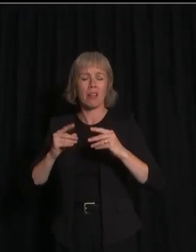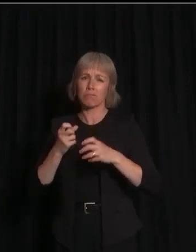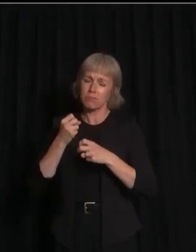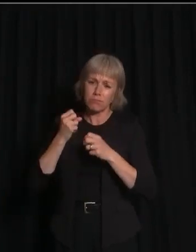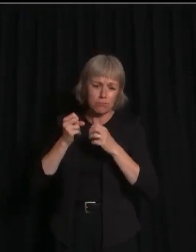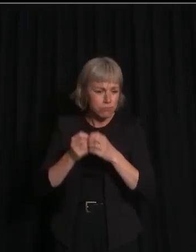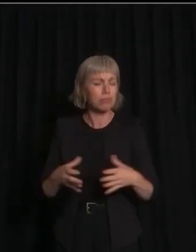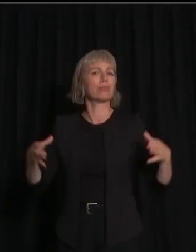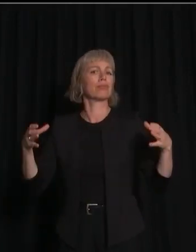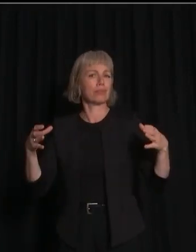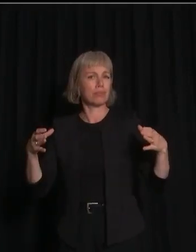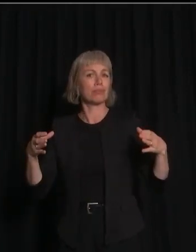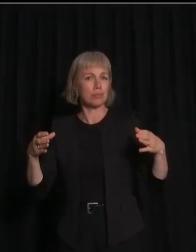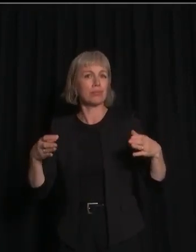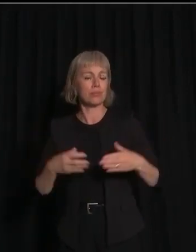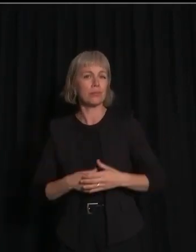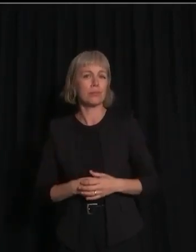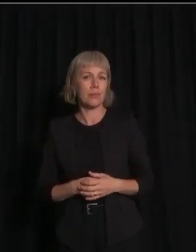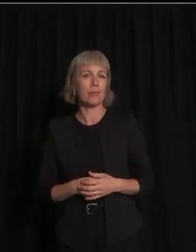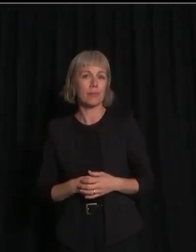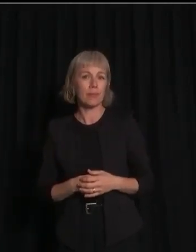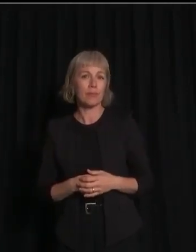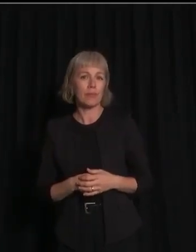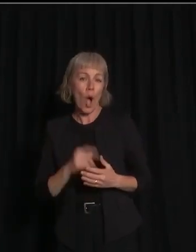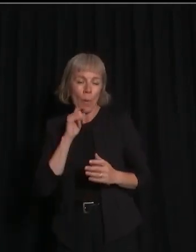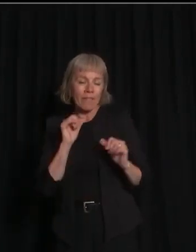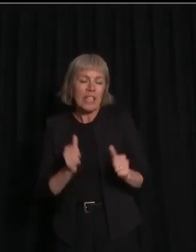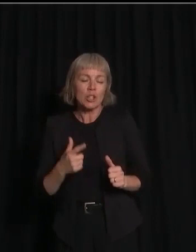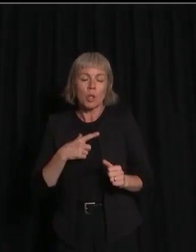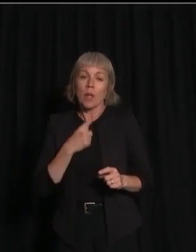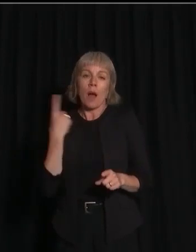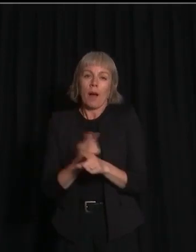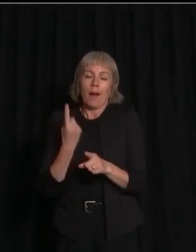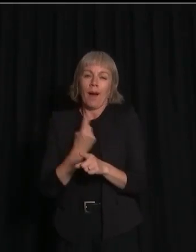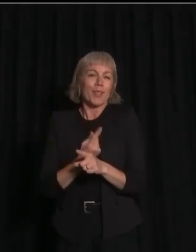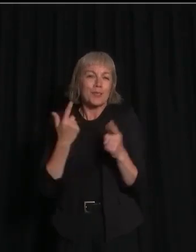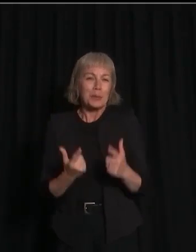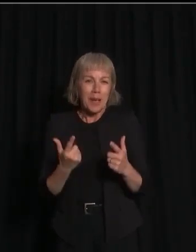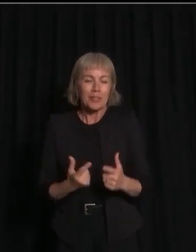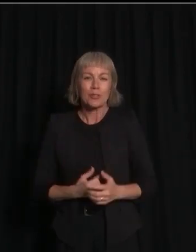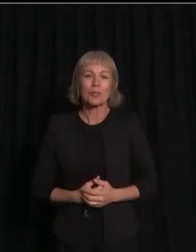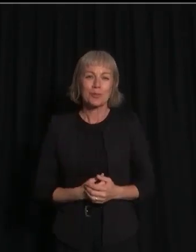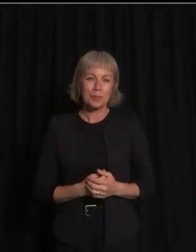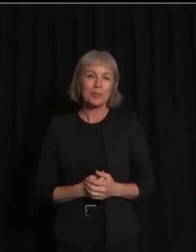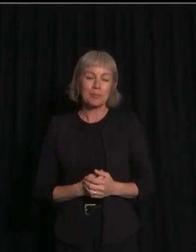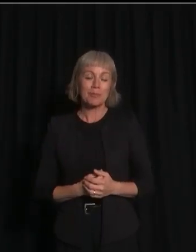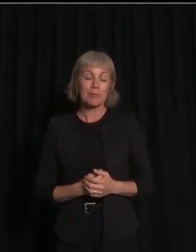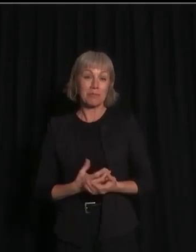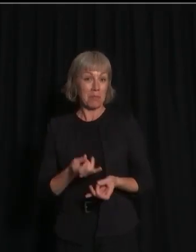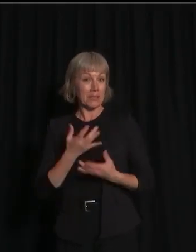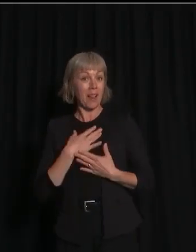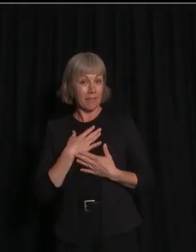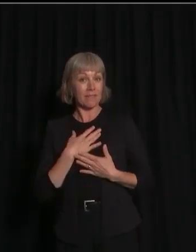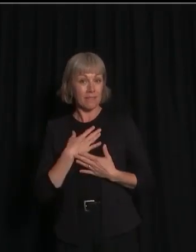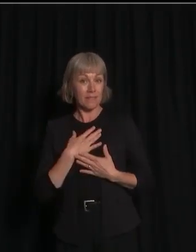growing. And just to finish off, because I'm probably rambling for too long, for me personally, when